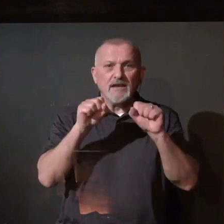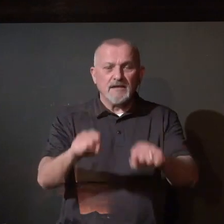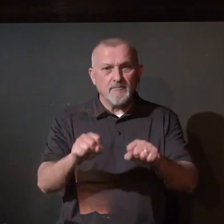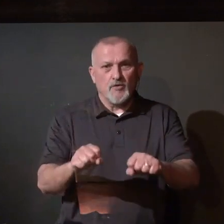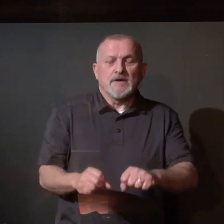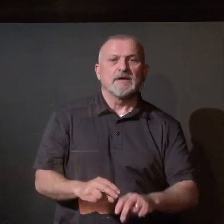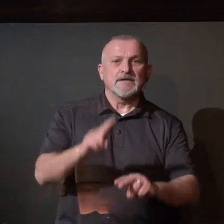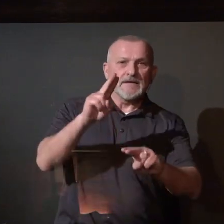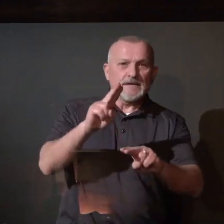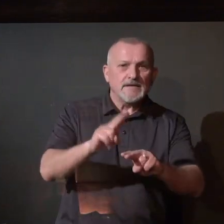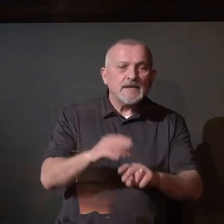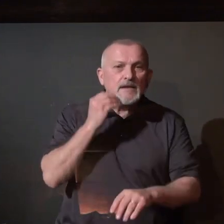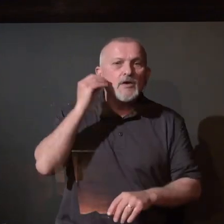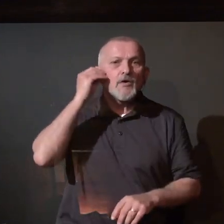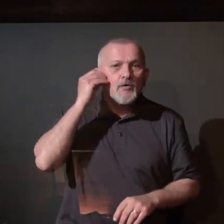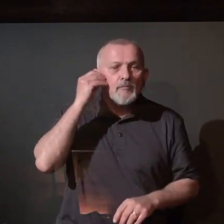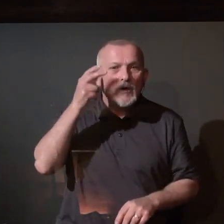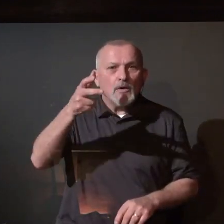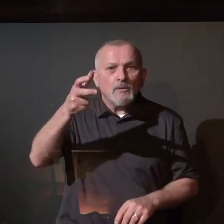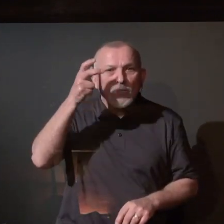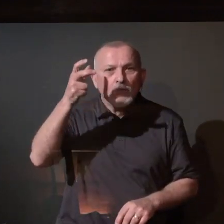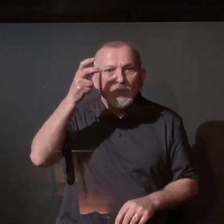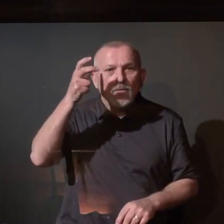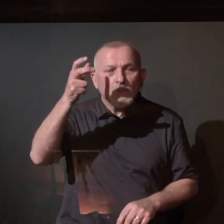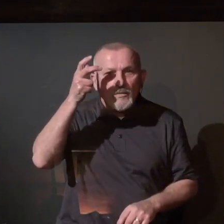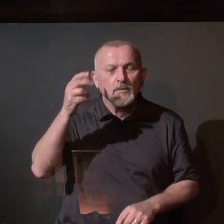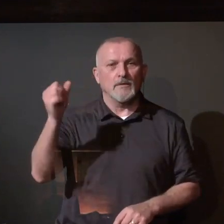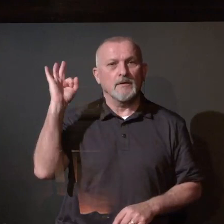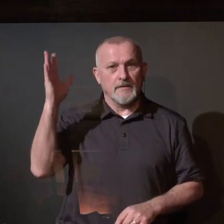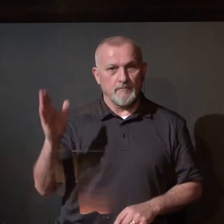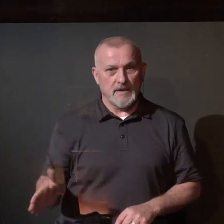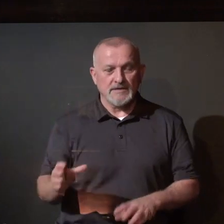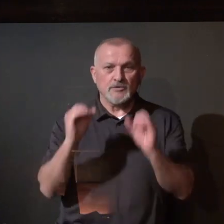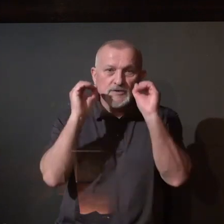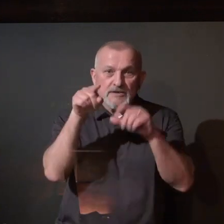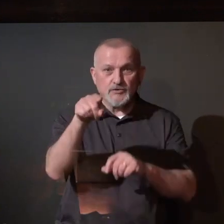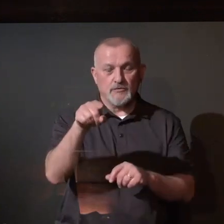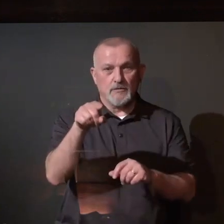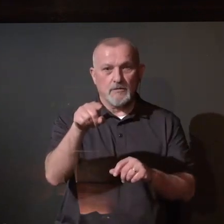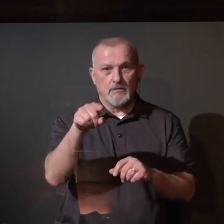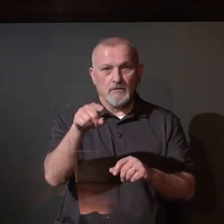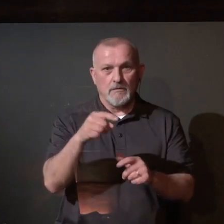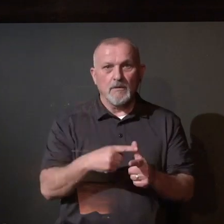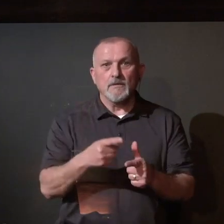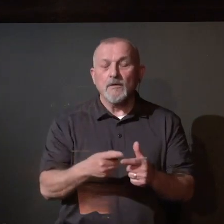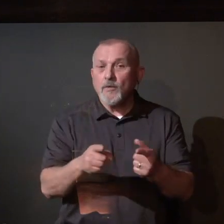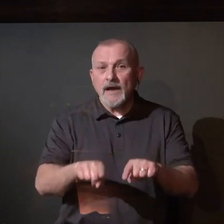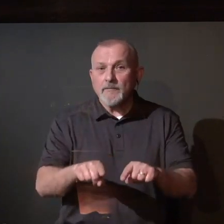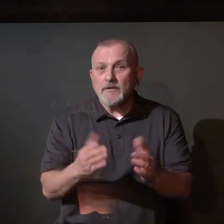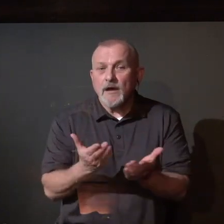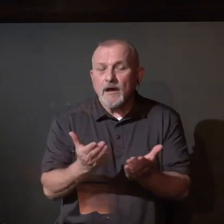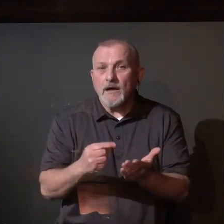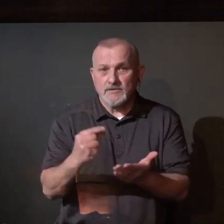to the preacher speak to you and teach you? What then? Is the gospel message done? Is there no hope of sharing the gospel